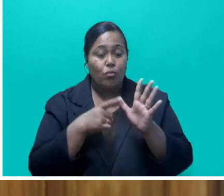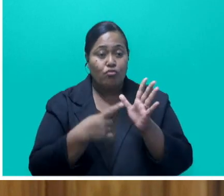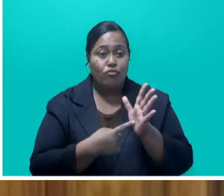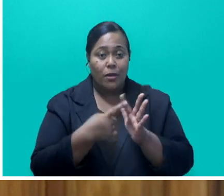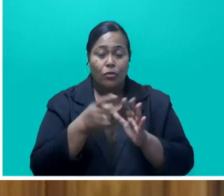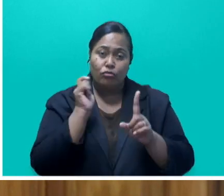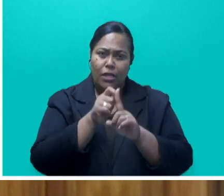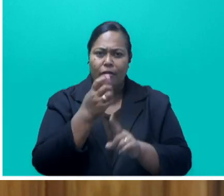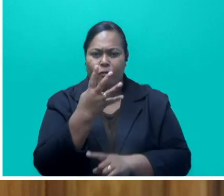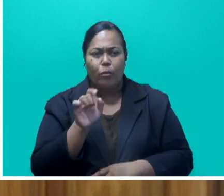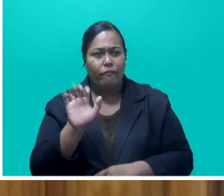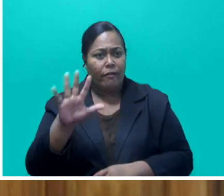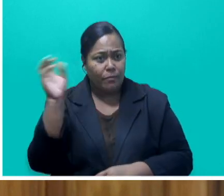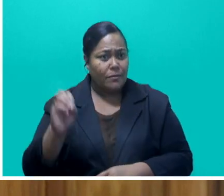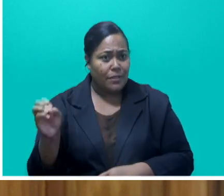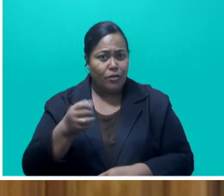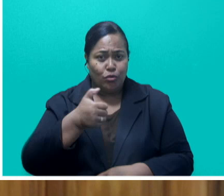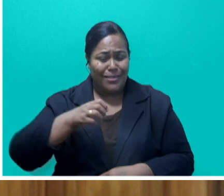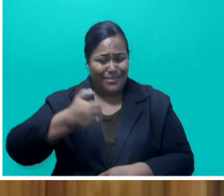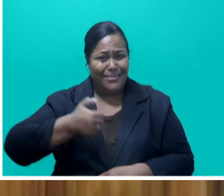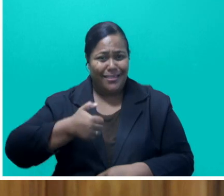from 2016 to 2021.